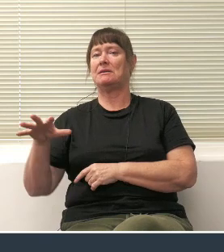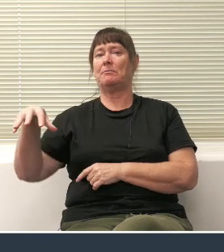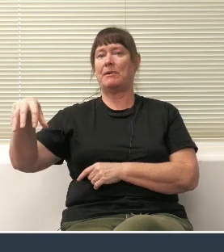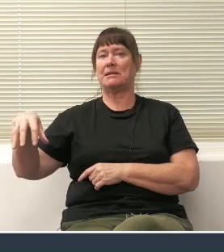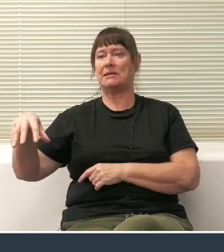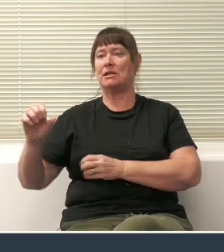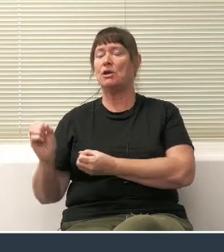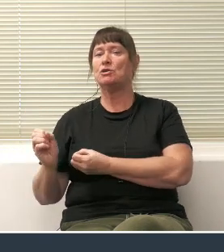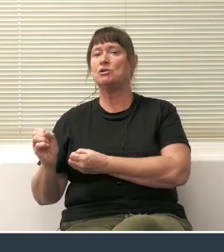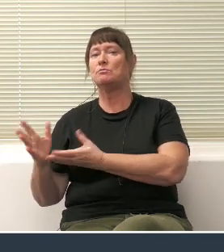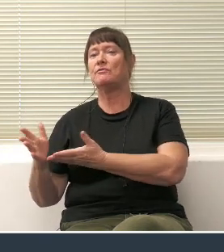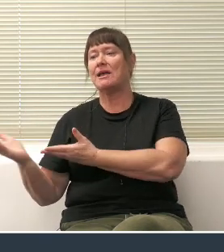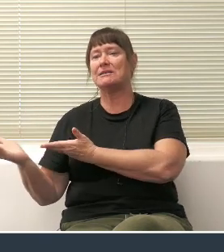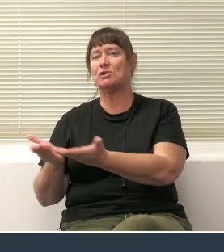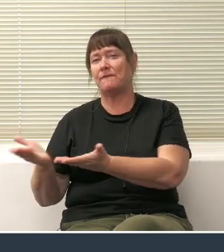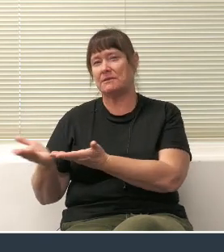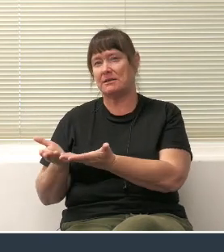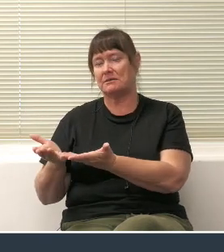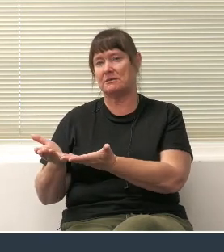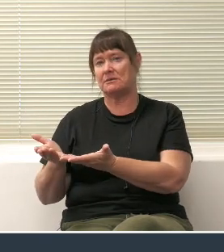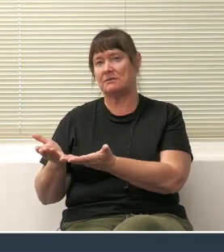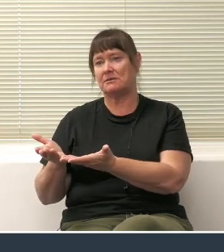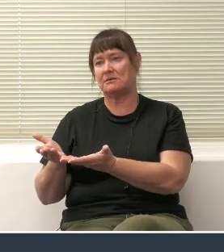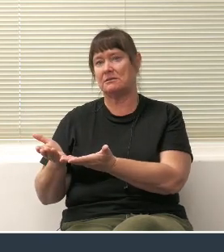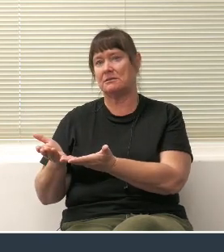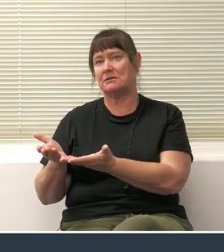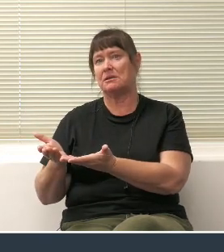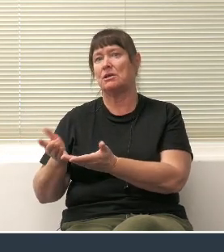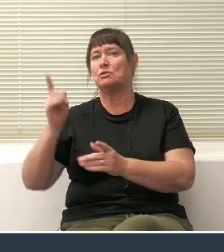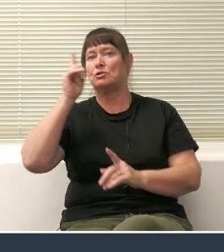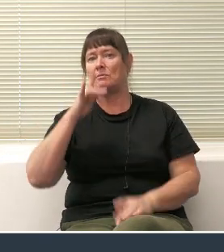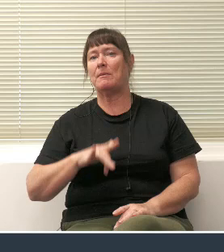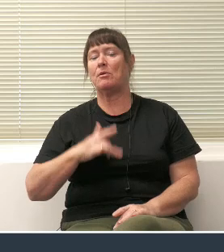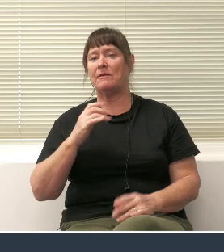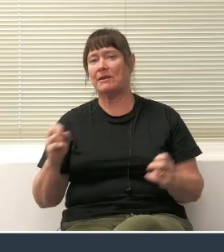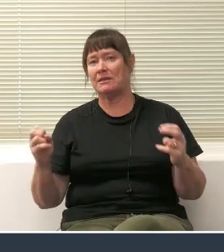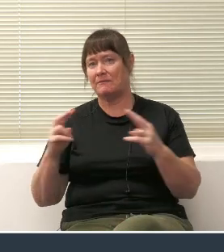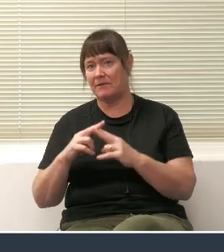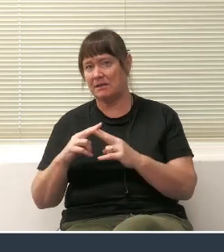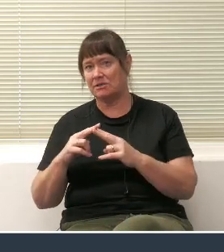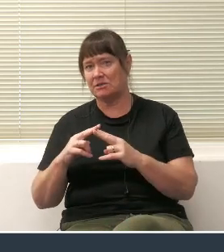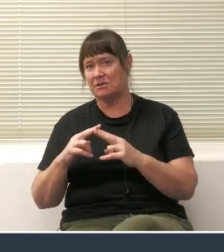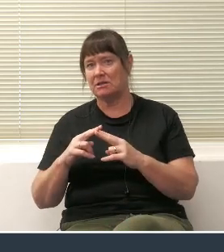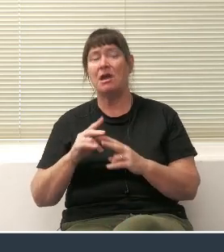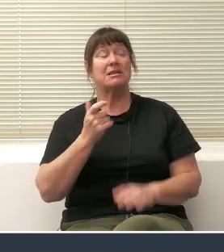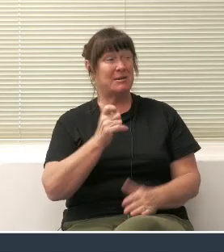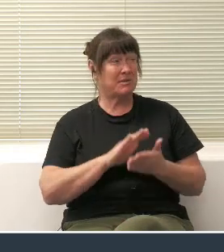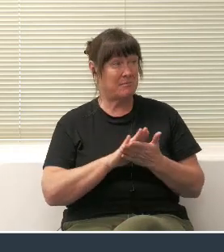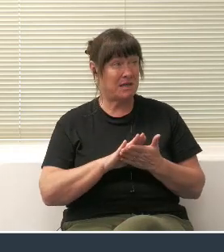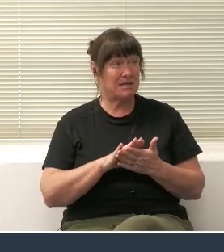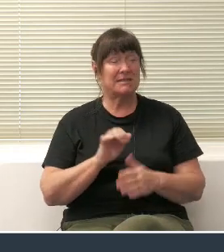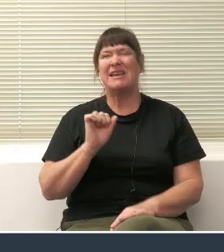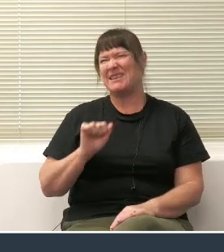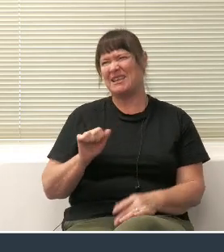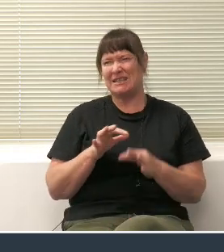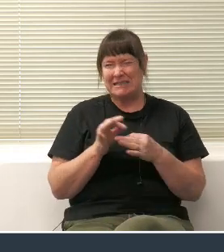to provide the services to the tenants. Is that all we're talking about? So yeah, it's just sort of